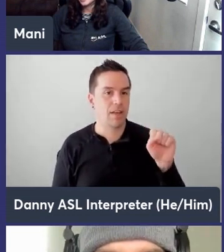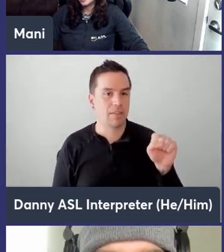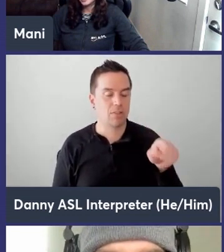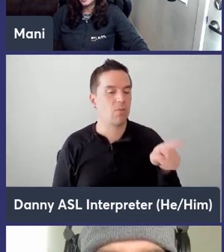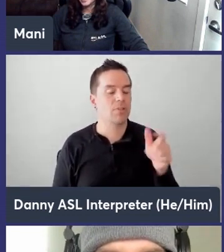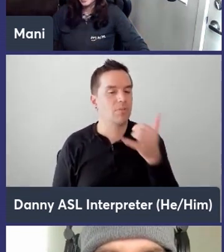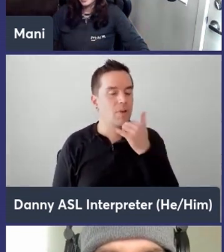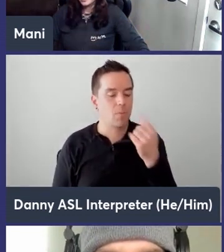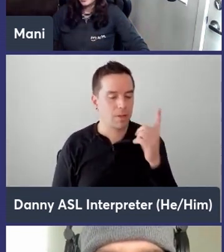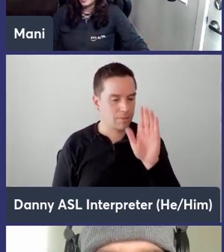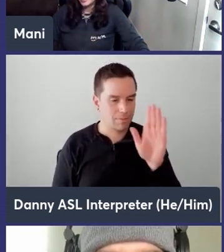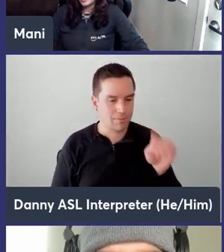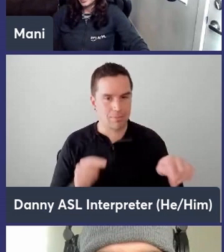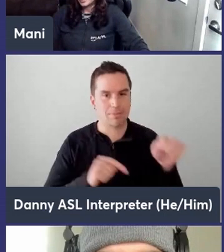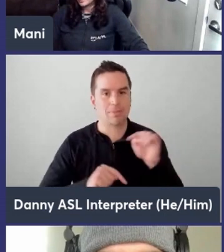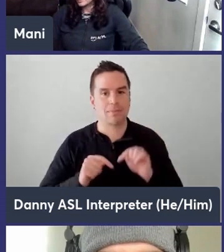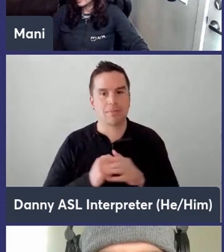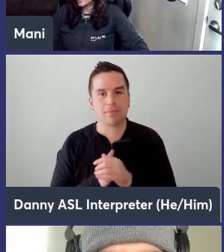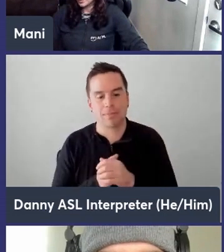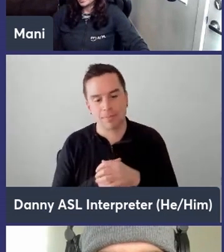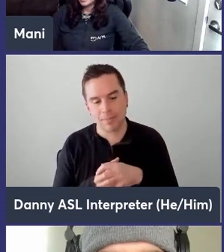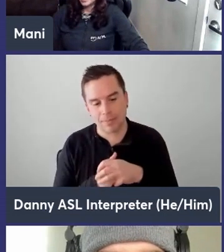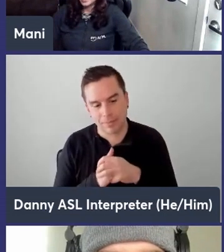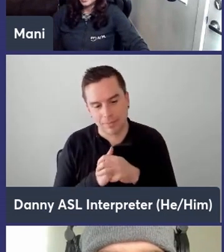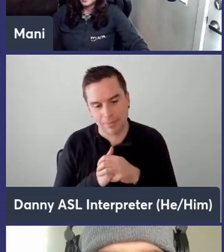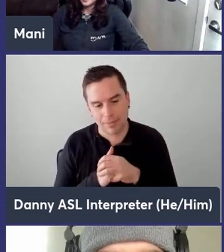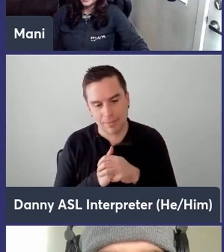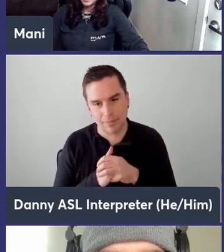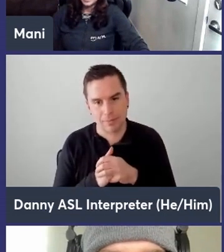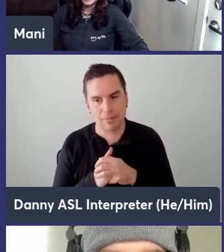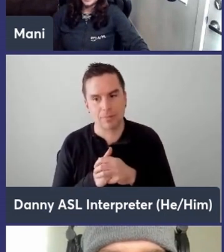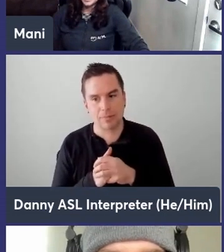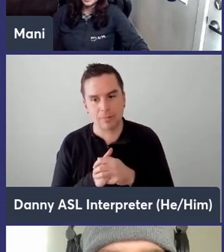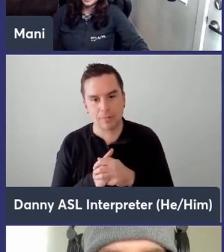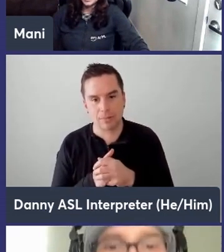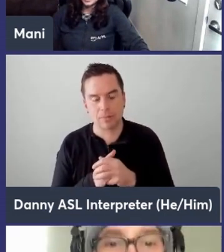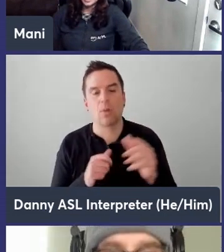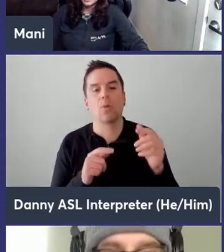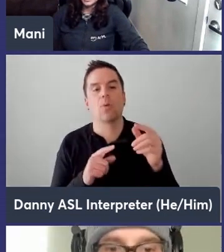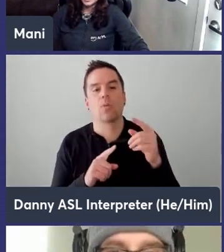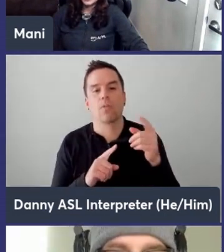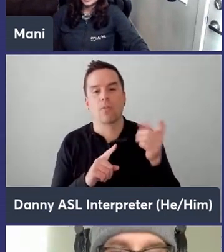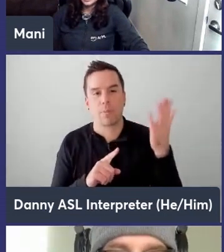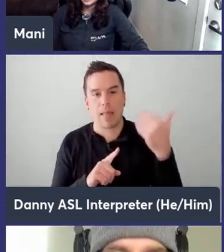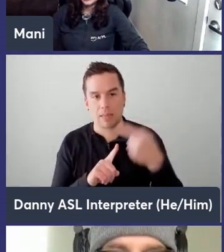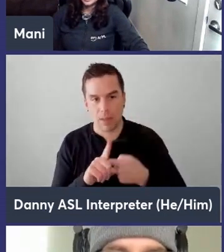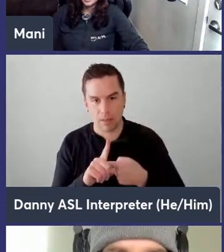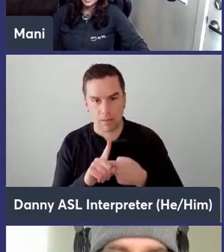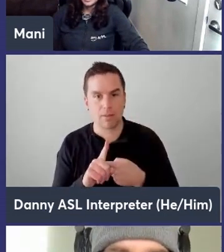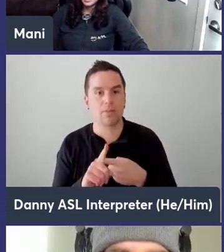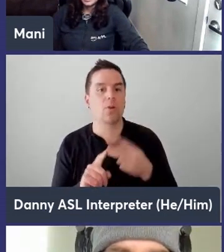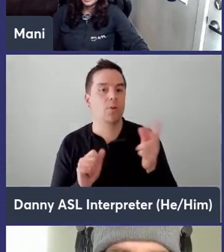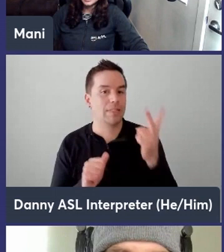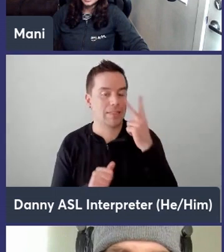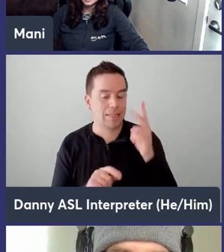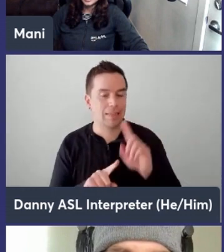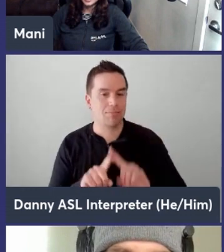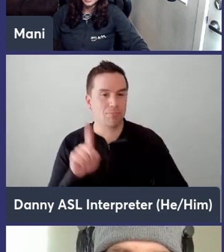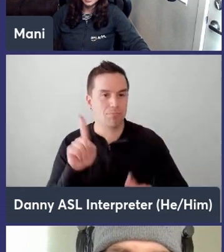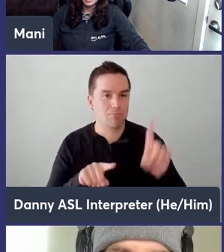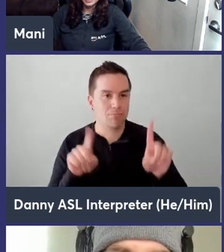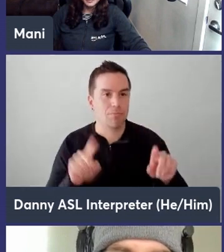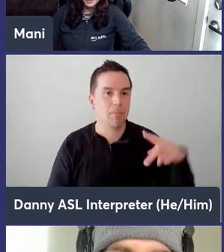It's from last month. Yeah, so this is the one. So you can look at the different parameters, the